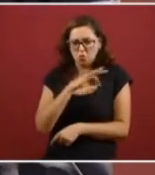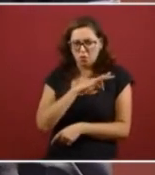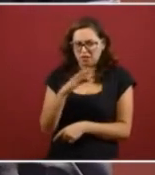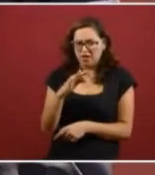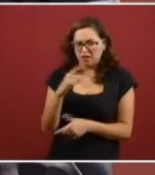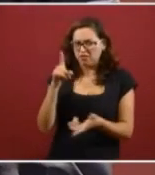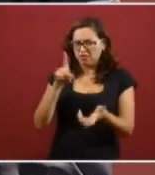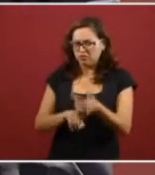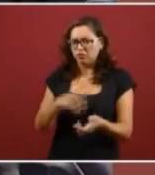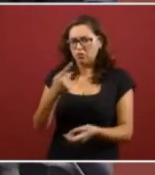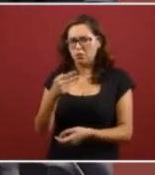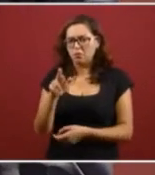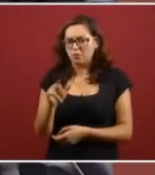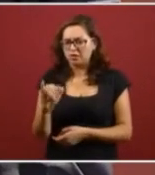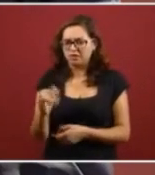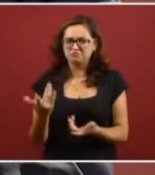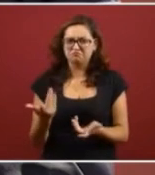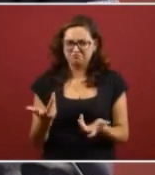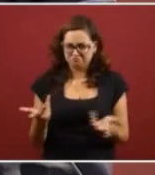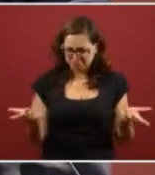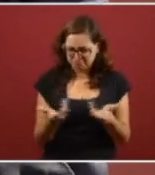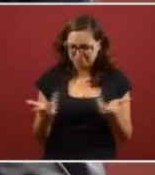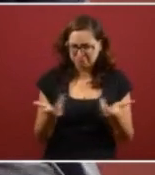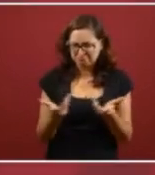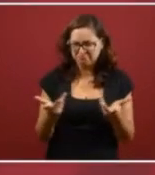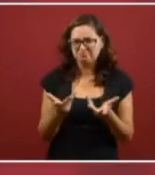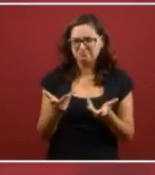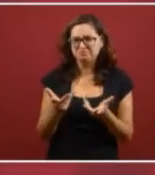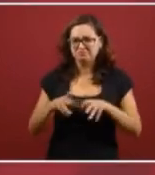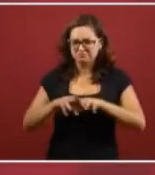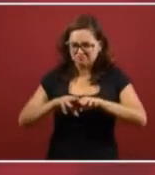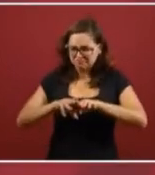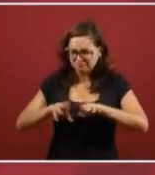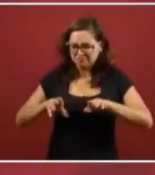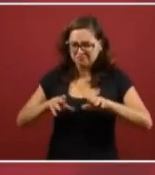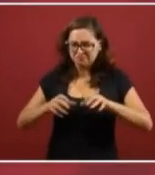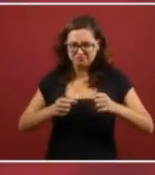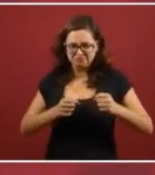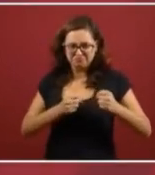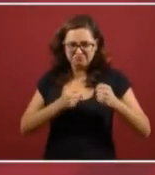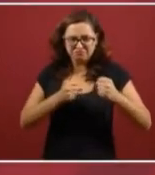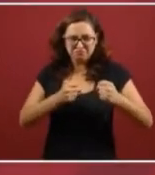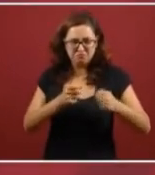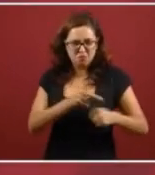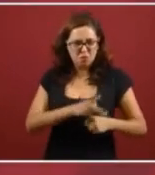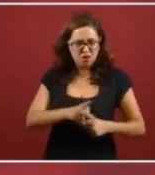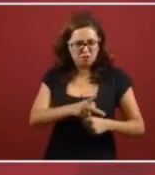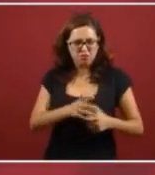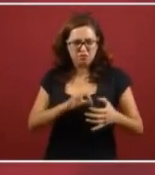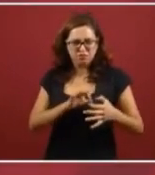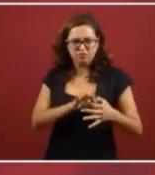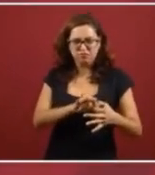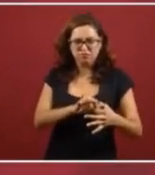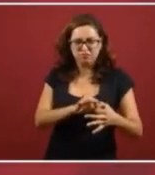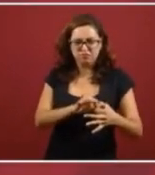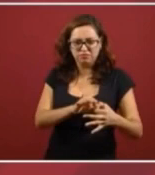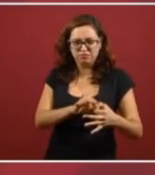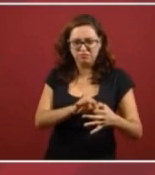could create a democracy in PRI. Entendí que eso era muy difícil. And I knew that would be very